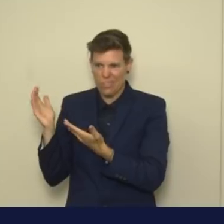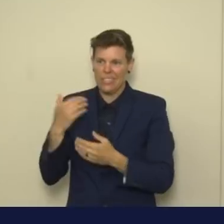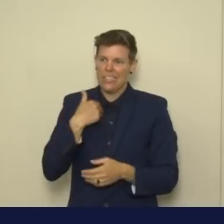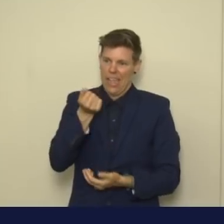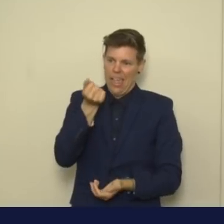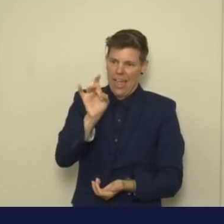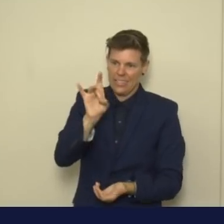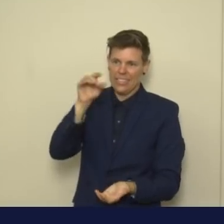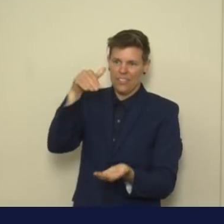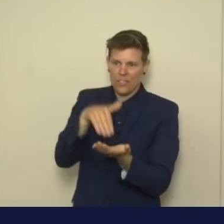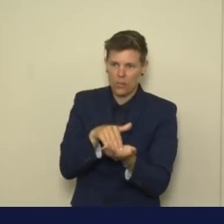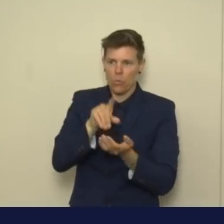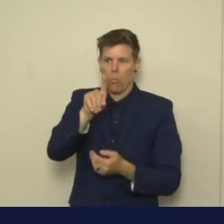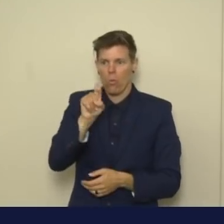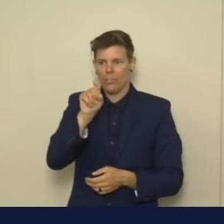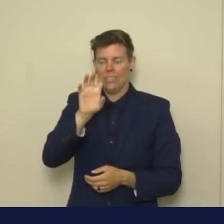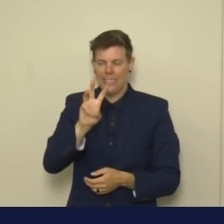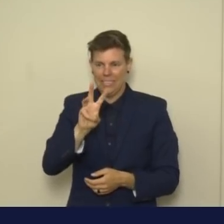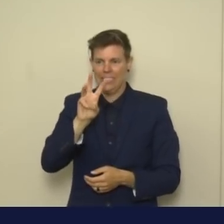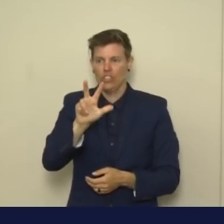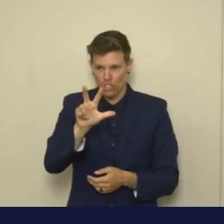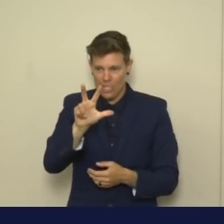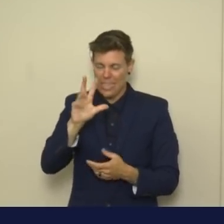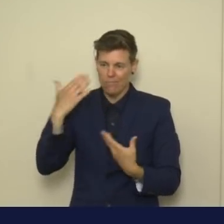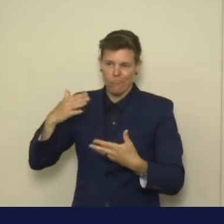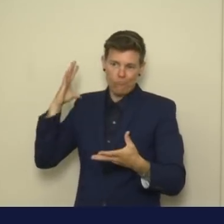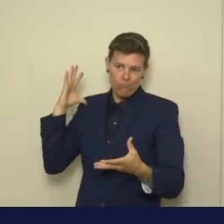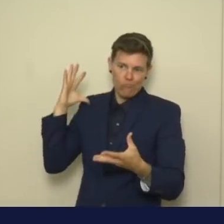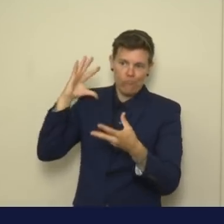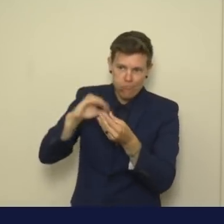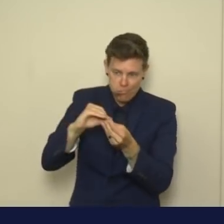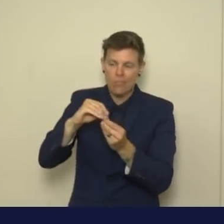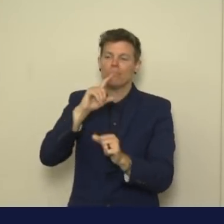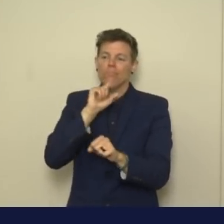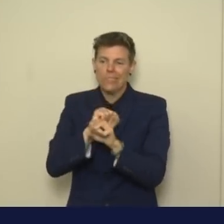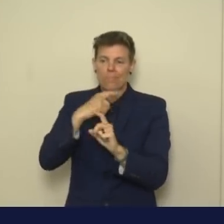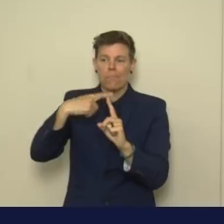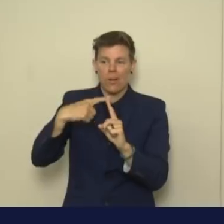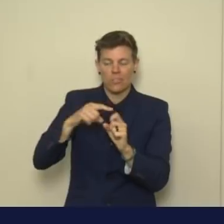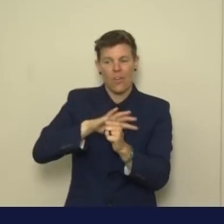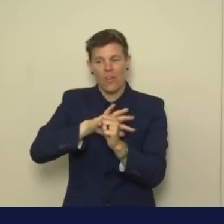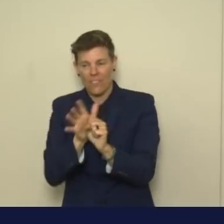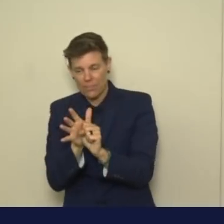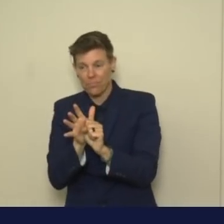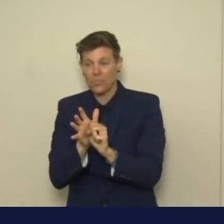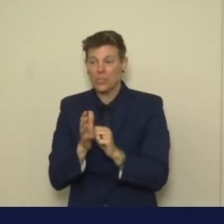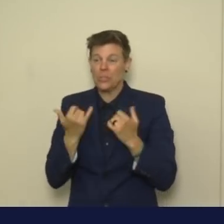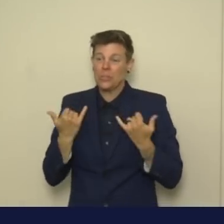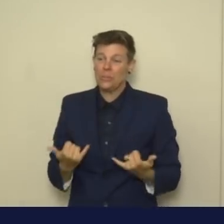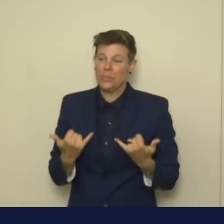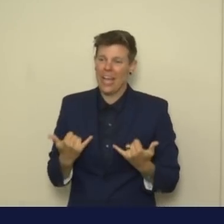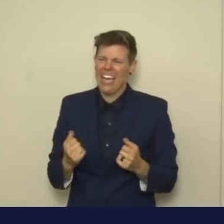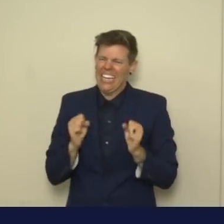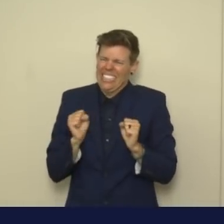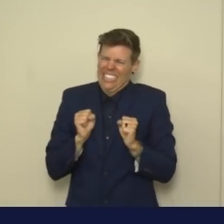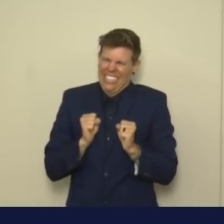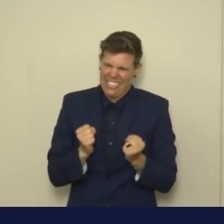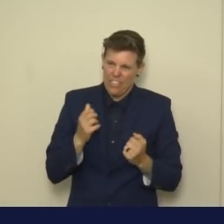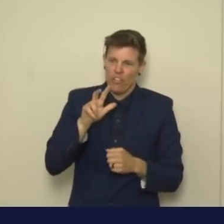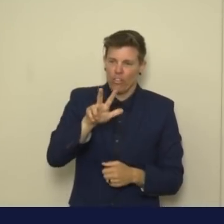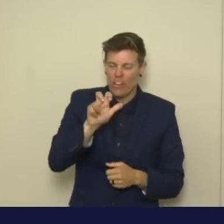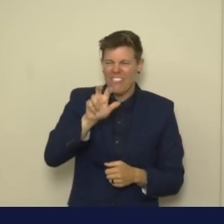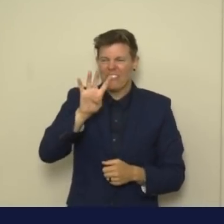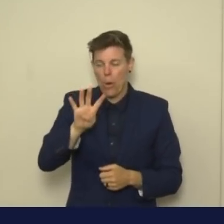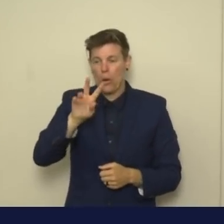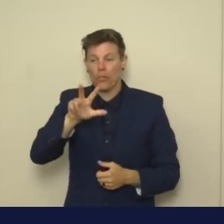18,163 total positive cases. Unfortunately, we have 343 new cases today. That